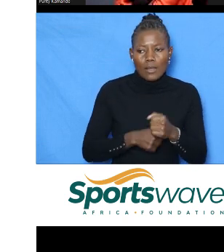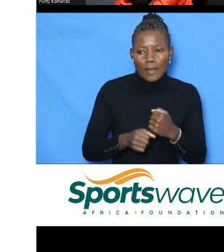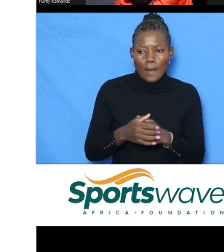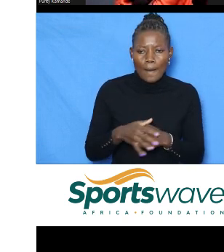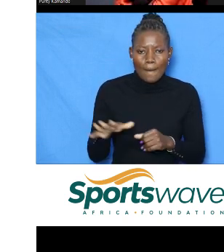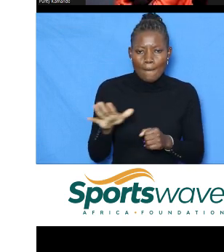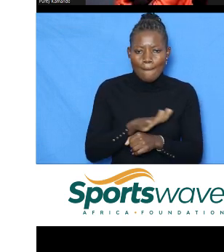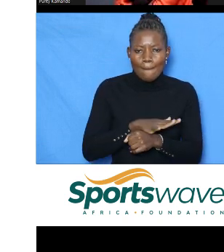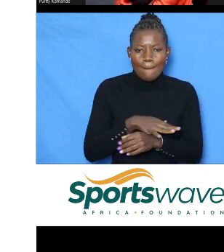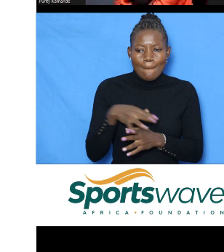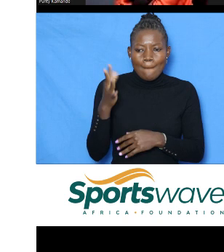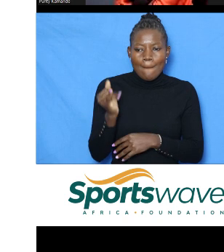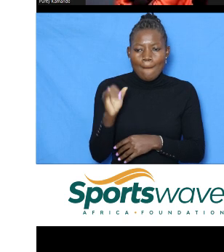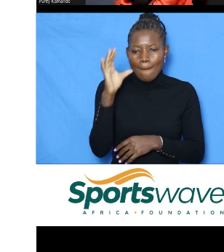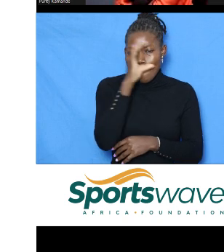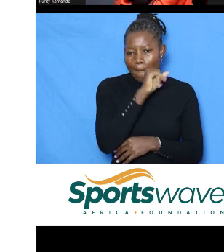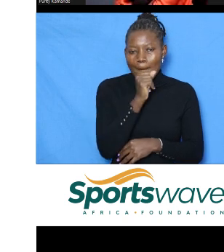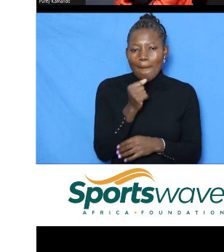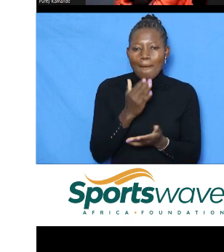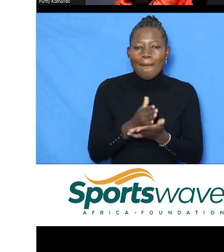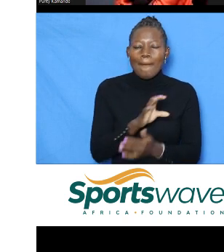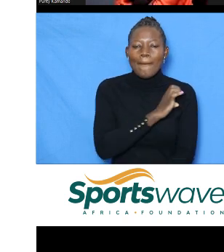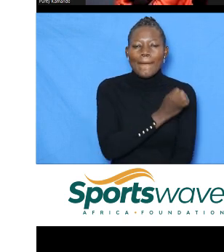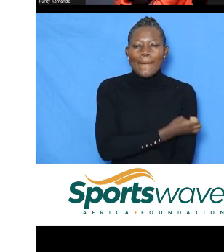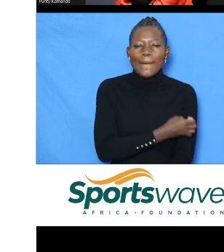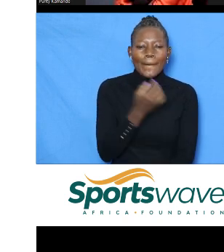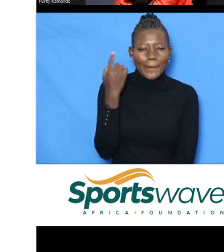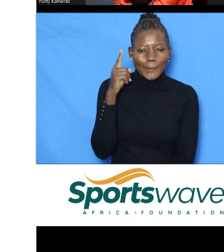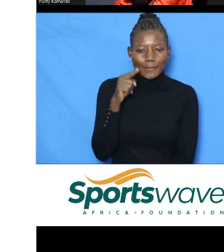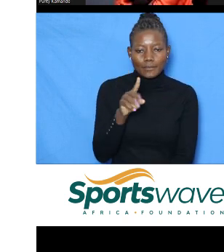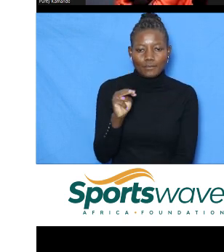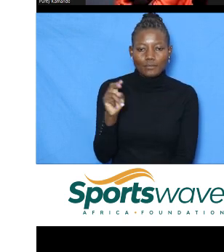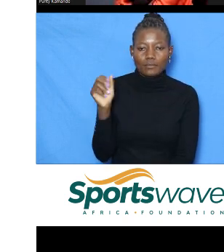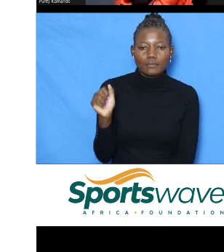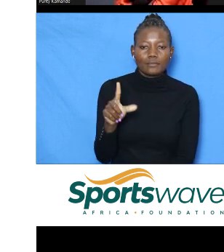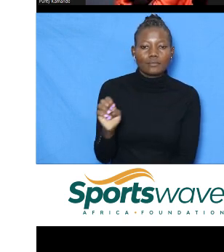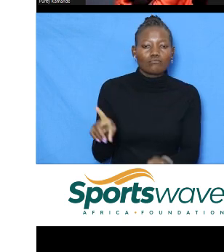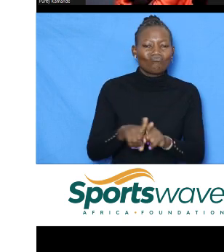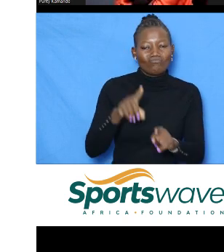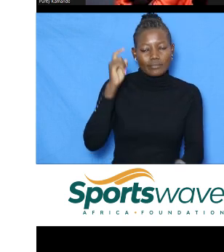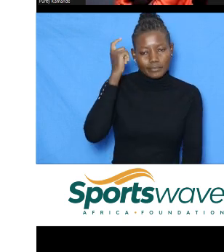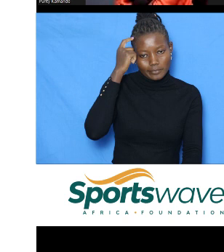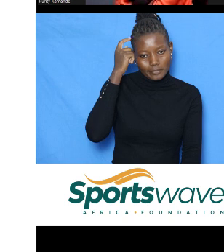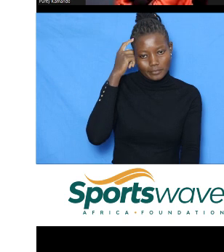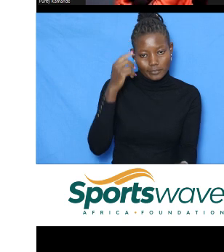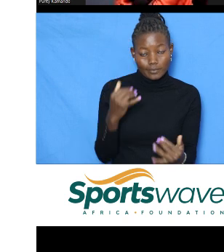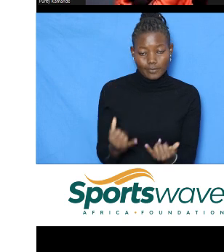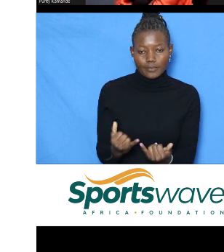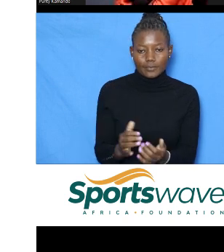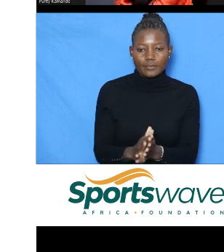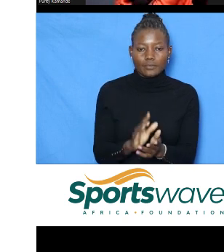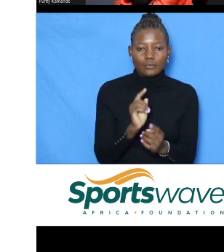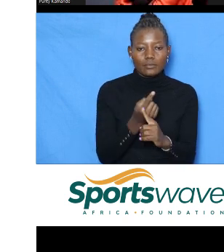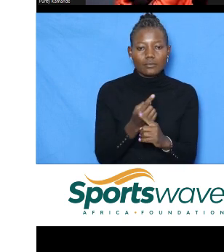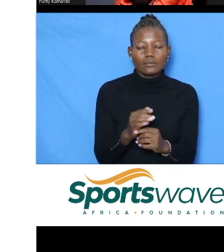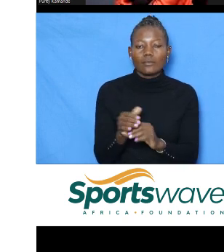completely because they are lacking in the right energy for their muscles and for the brain as well. So